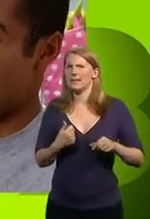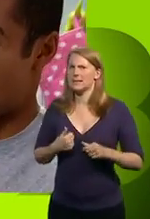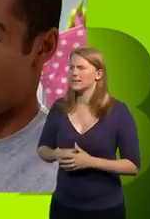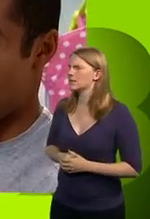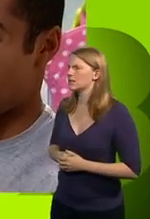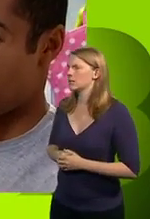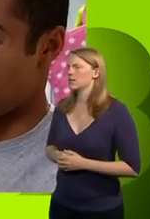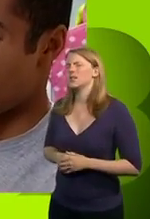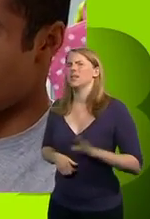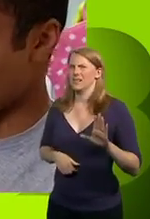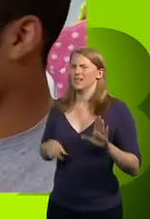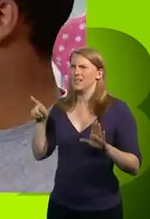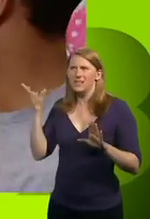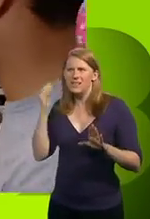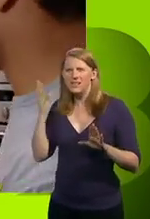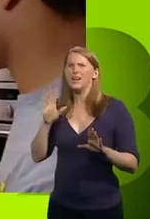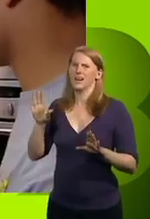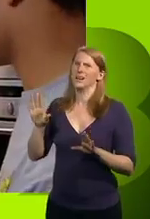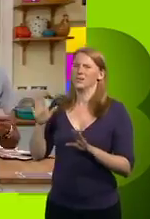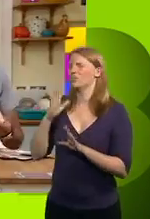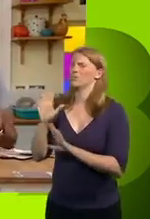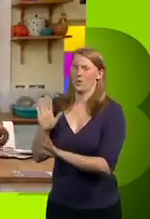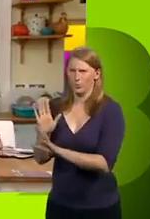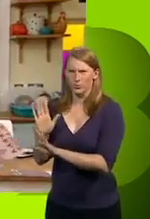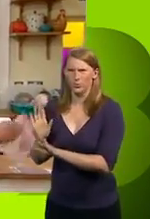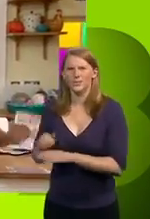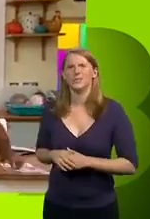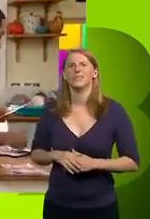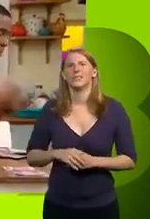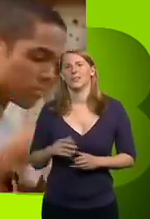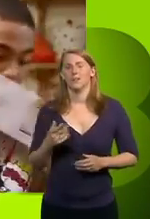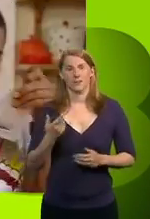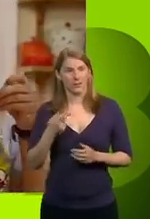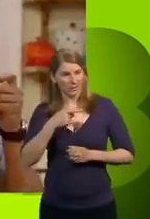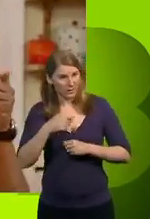Can you please not do that? You're broke too. I don't know, I haven't opened it yet.